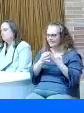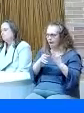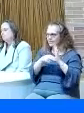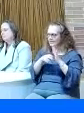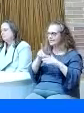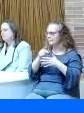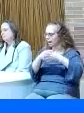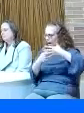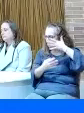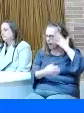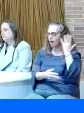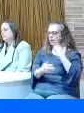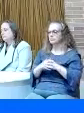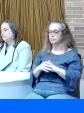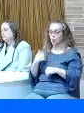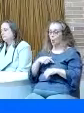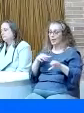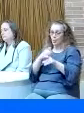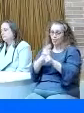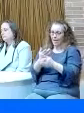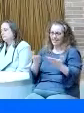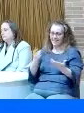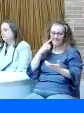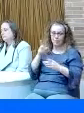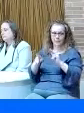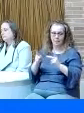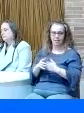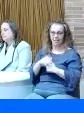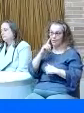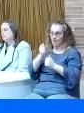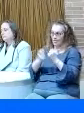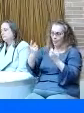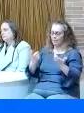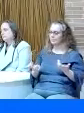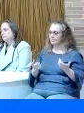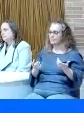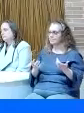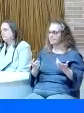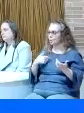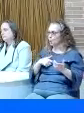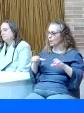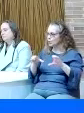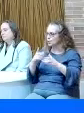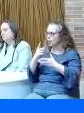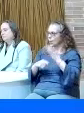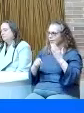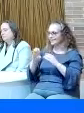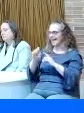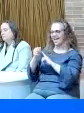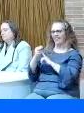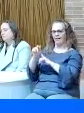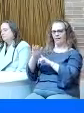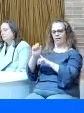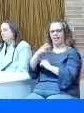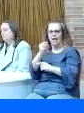in in this Monumental Endeavor fair housing has made us stronger in a lot of different ways one of them is protecting us in all of these